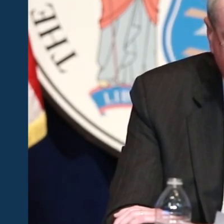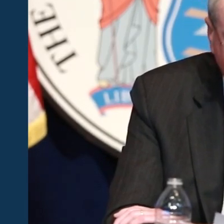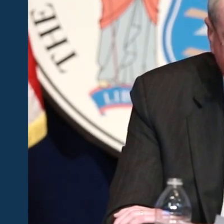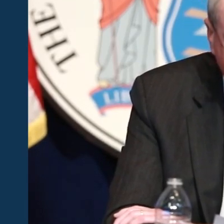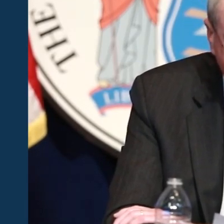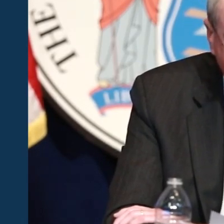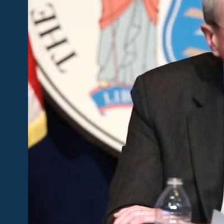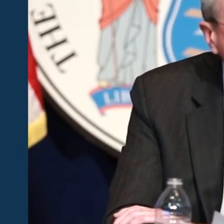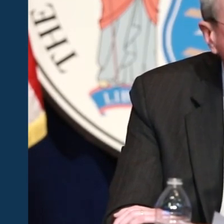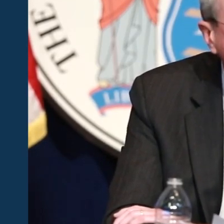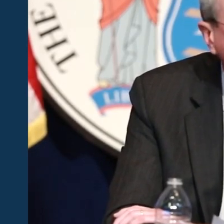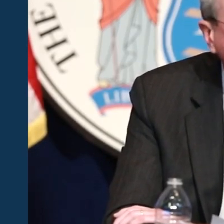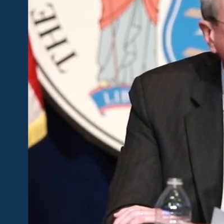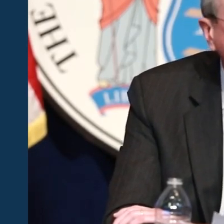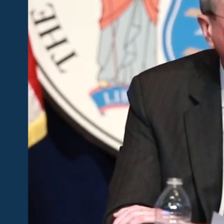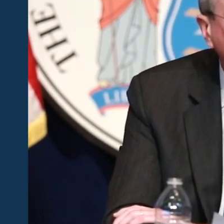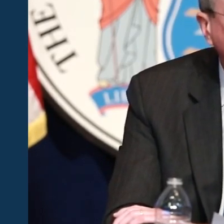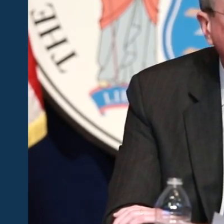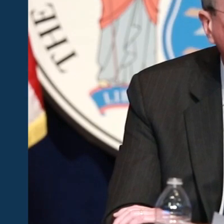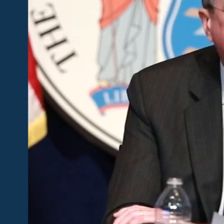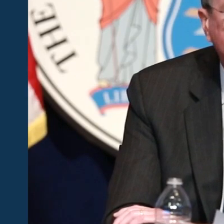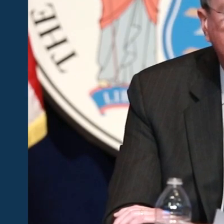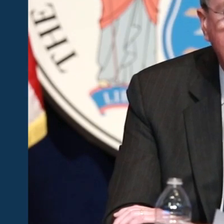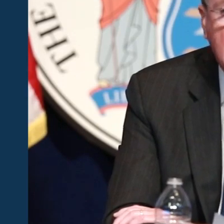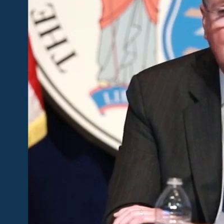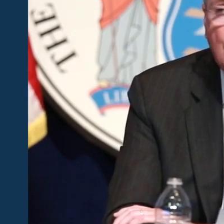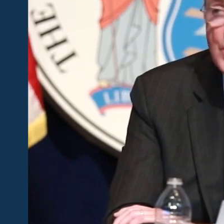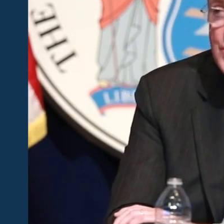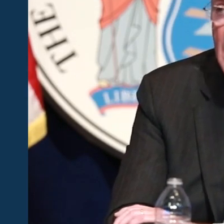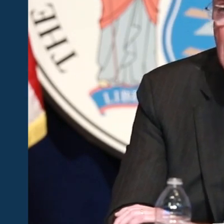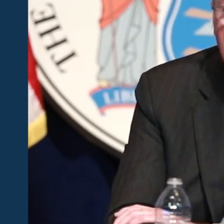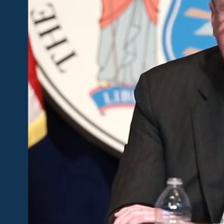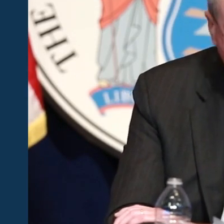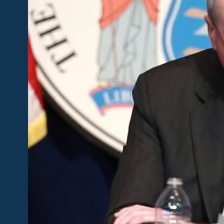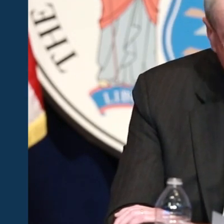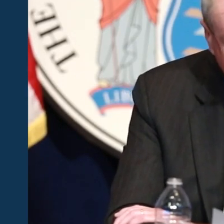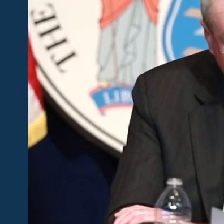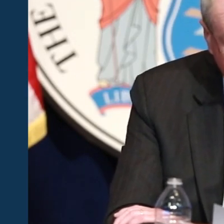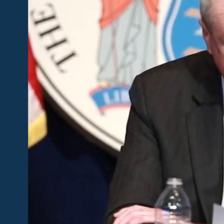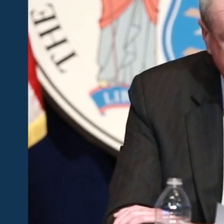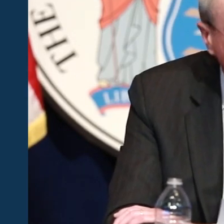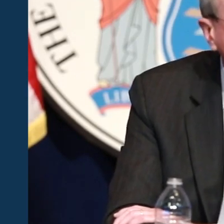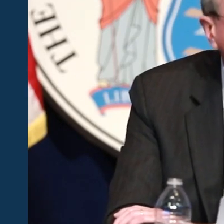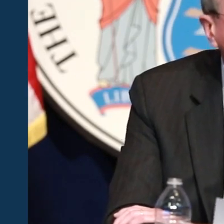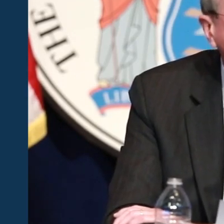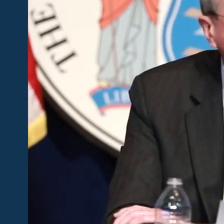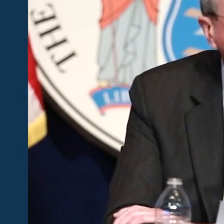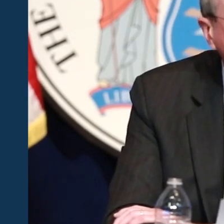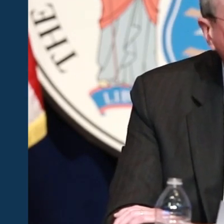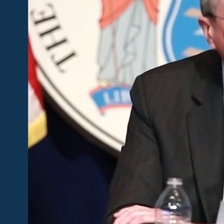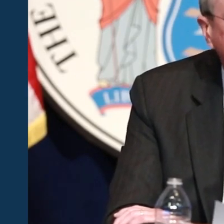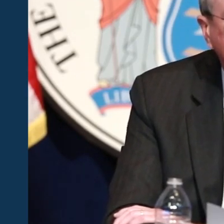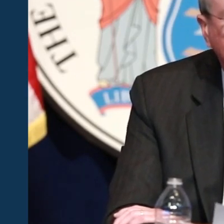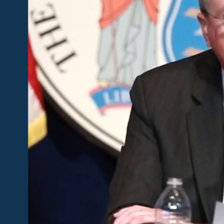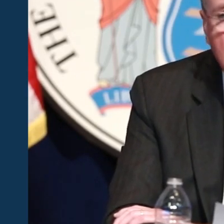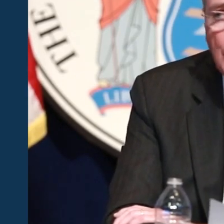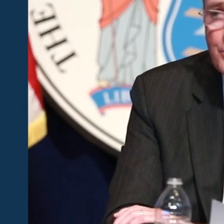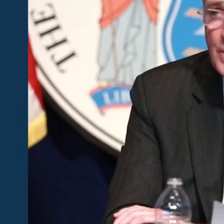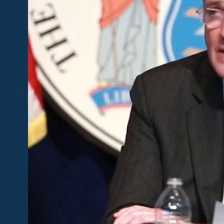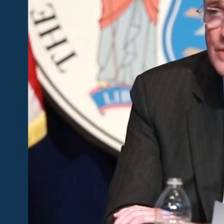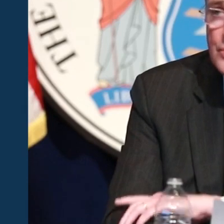our needs. And doing the math, it looks like we've got an outstanding ask, the balance of which is now 950. And you can imagine we are